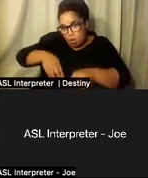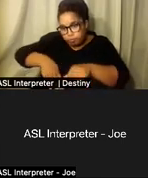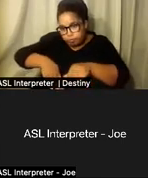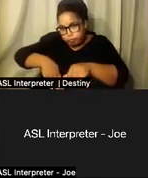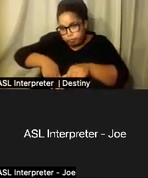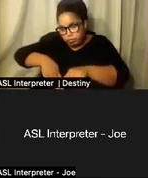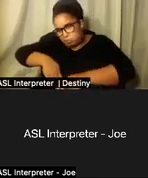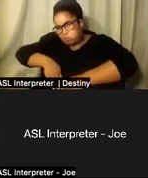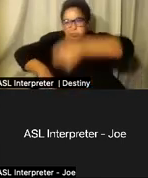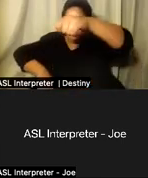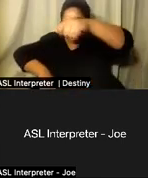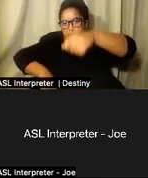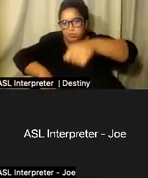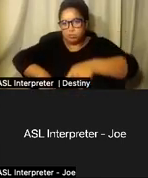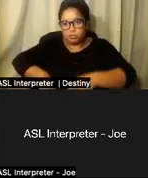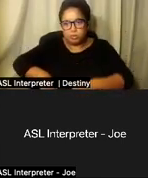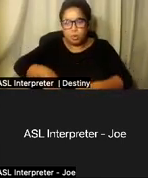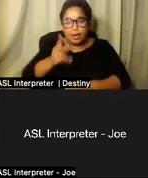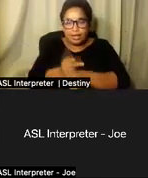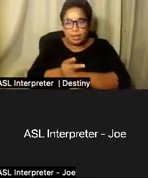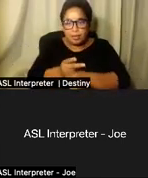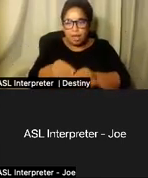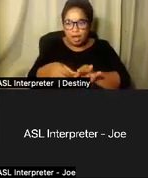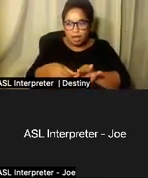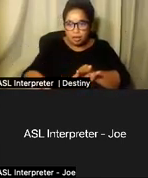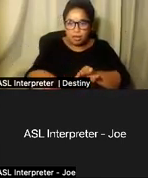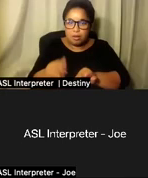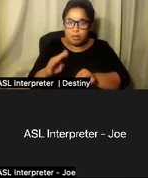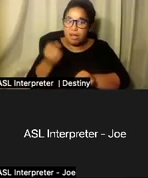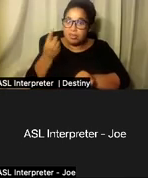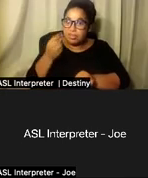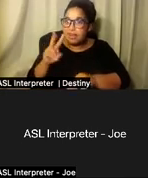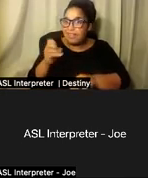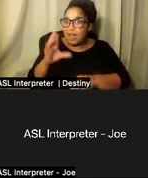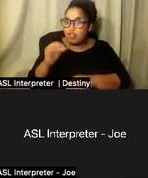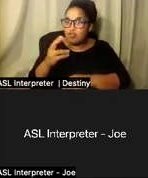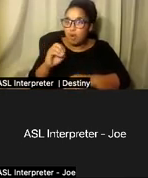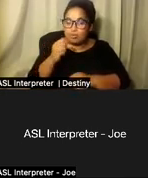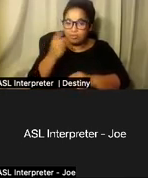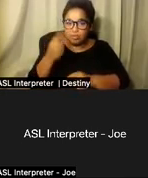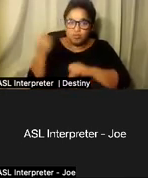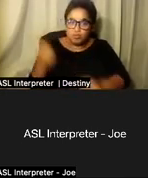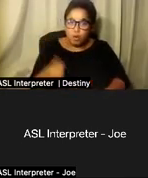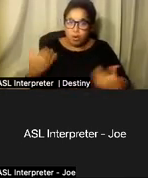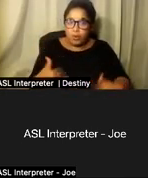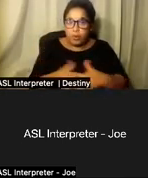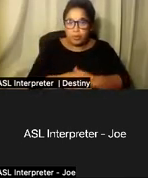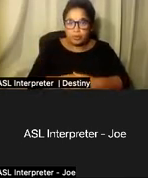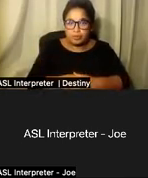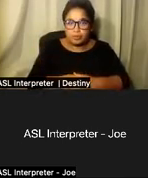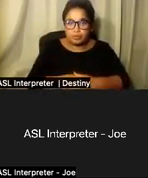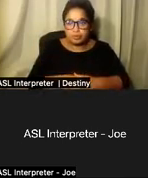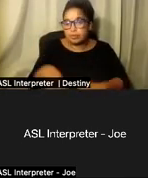that the adhesive didn't come out. Keep the bond on there. Yep, exactly. That Velcro is really, really strong. Yes, it is.